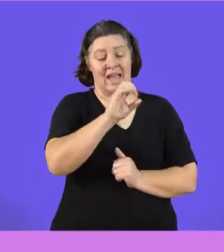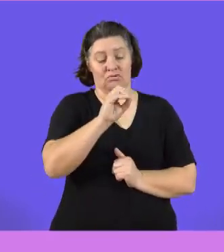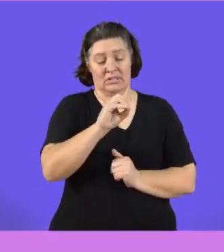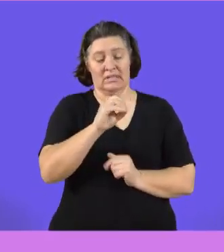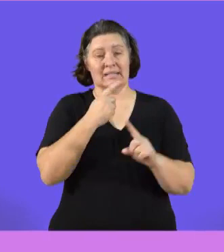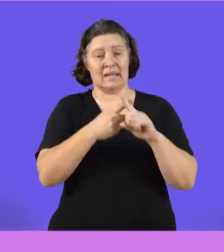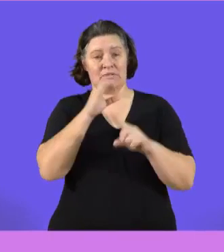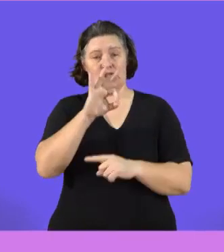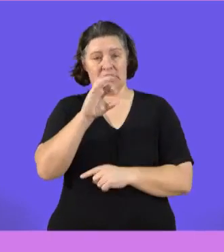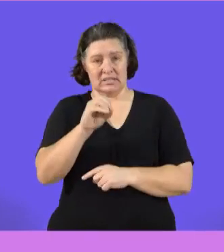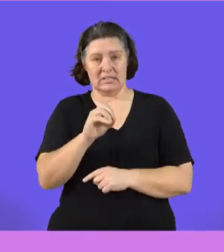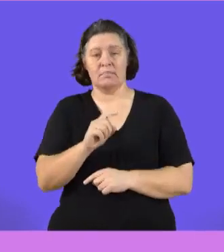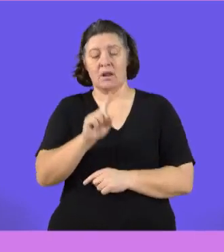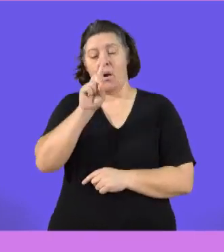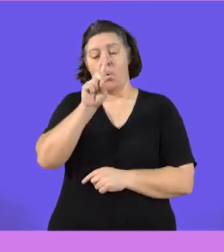give us